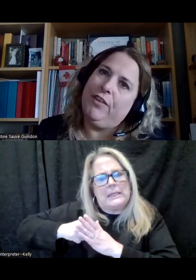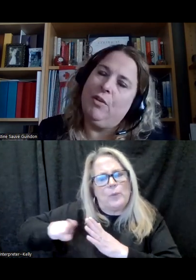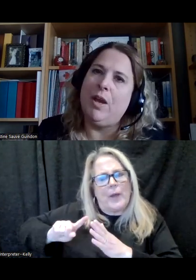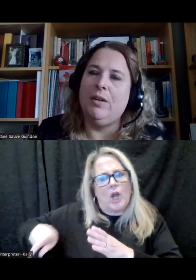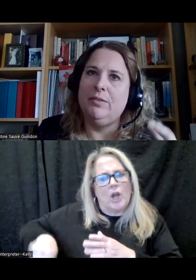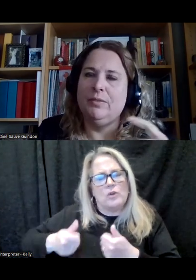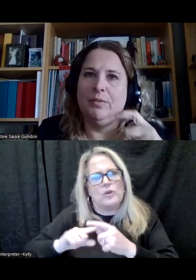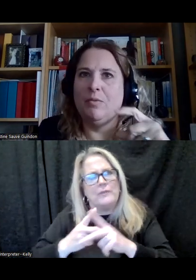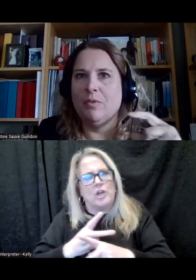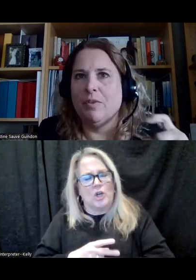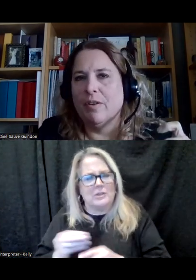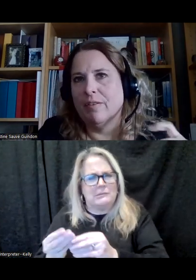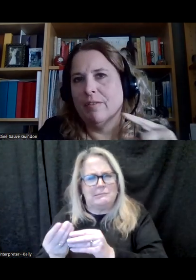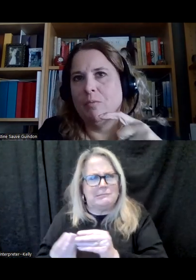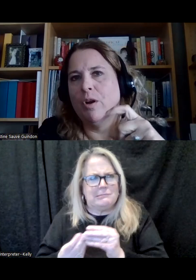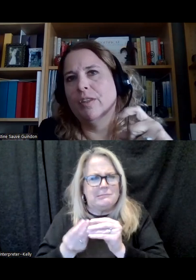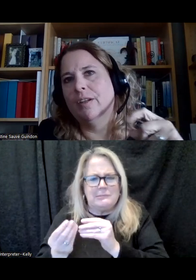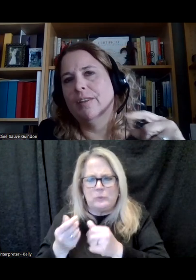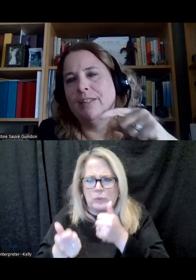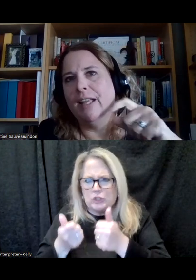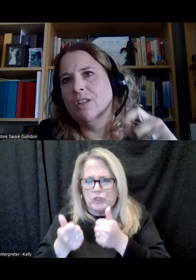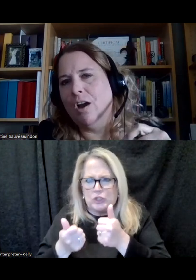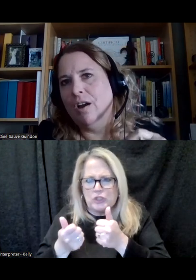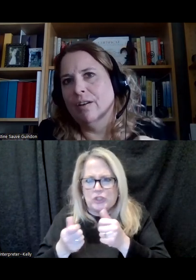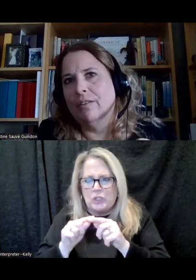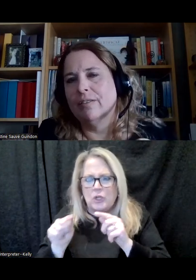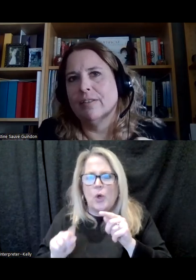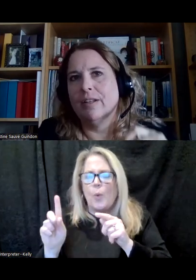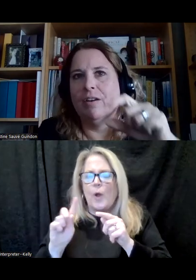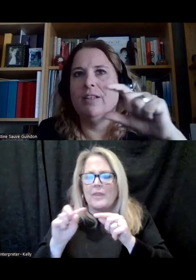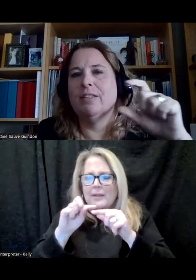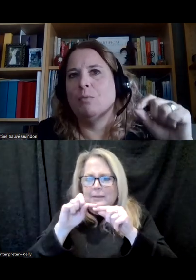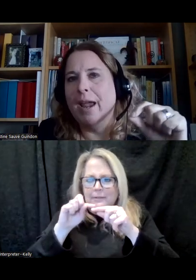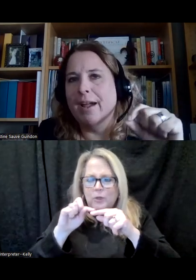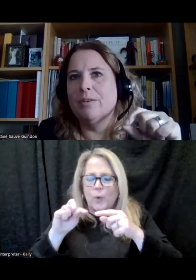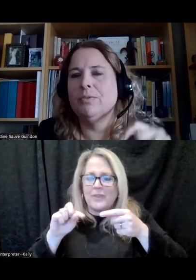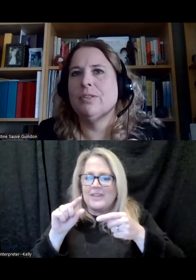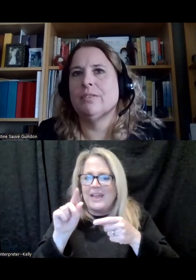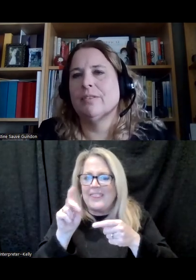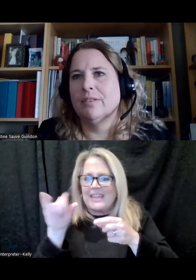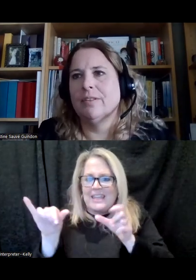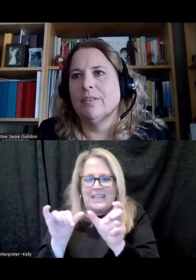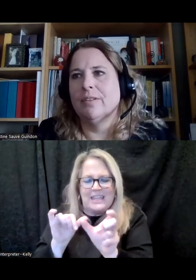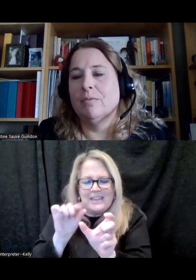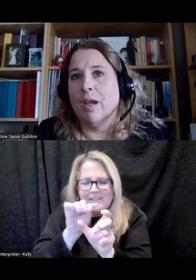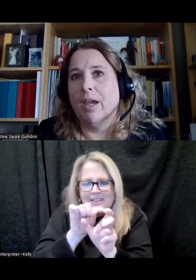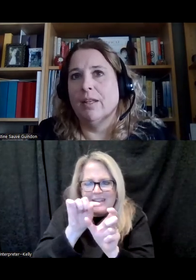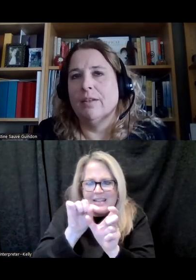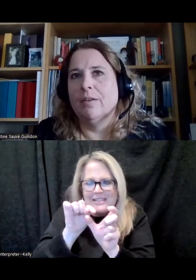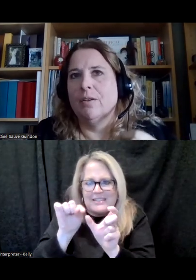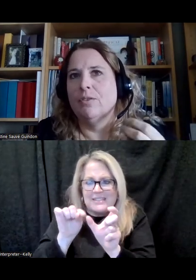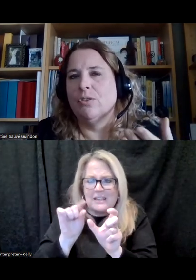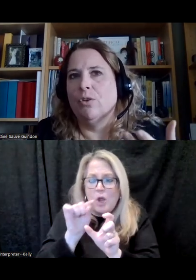trying to figure out where the dents are, or is it round,